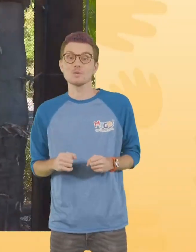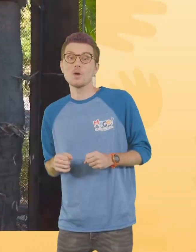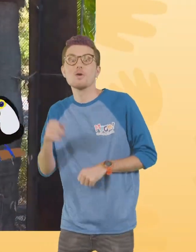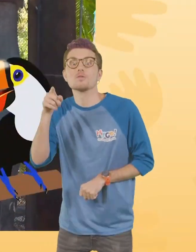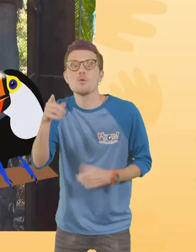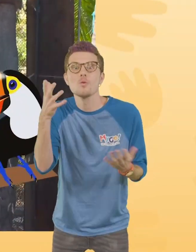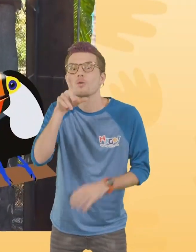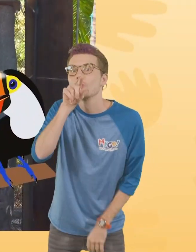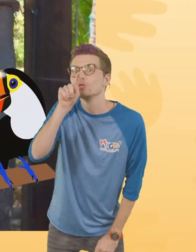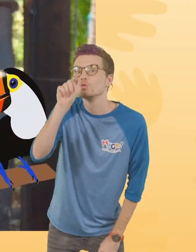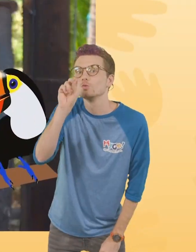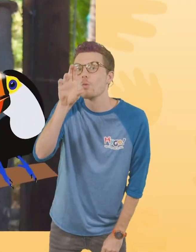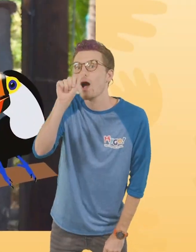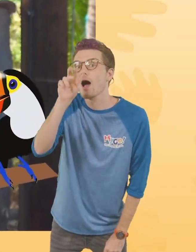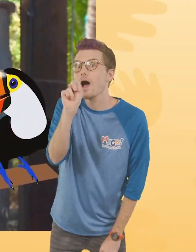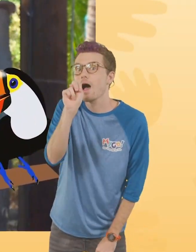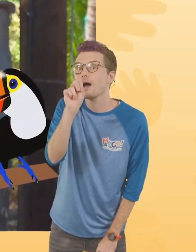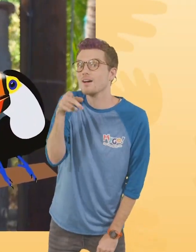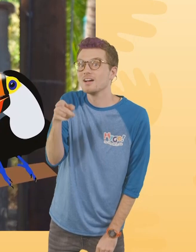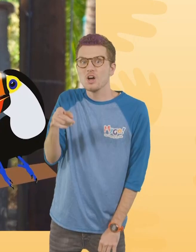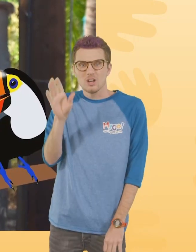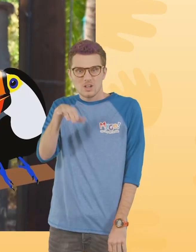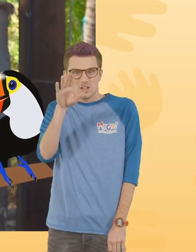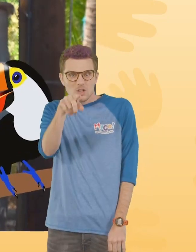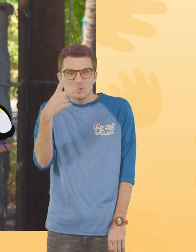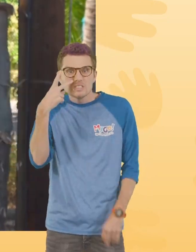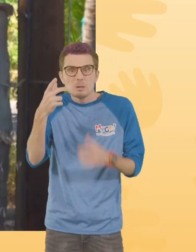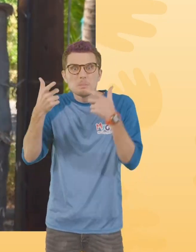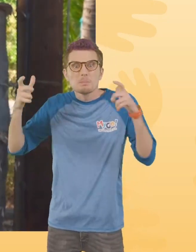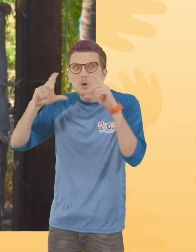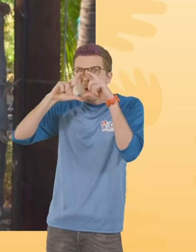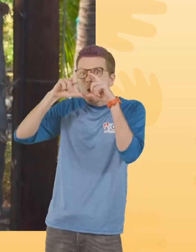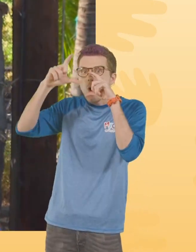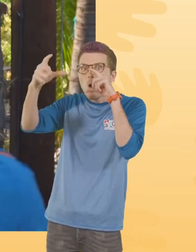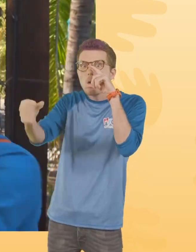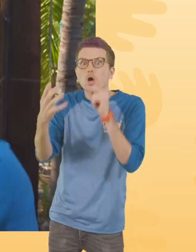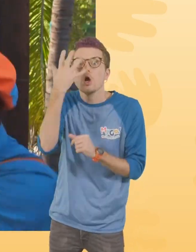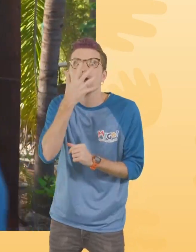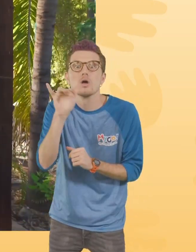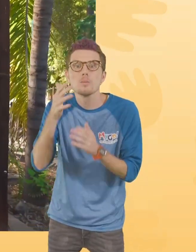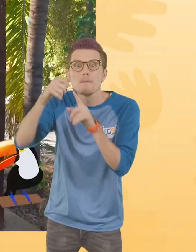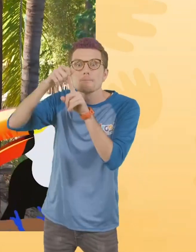That's a toucan. Did you see its big beak? Kind of looks like a banana.